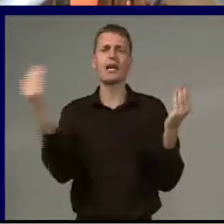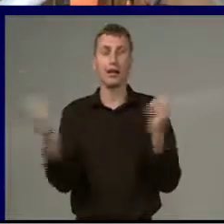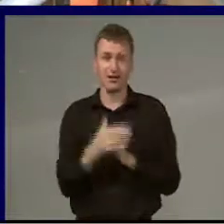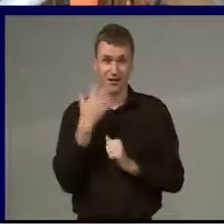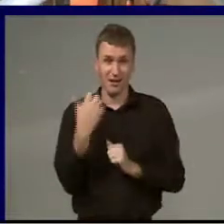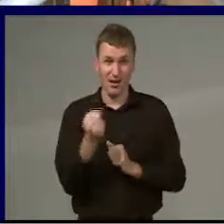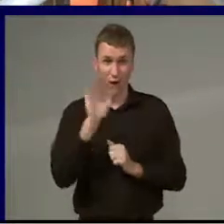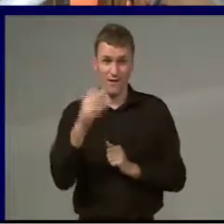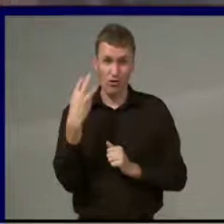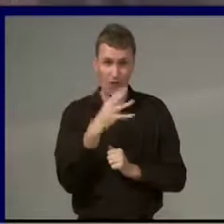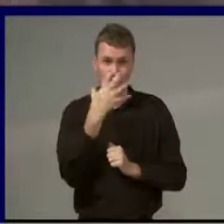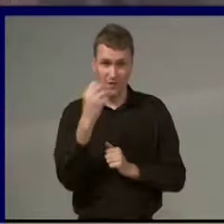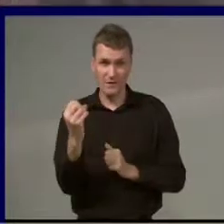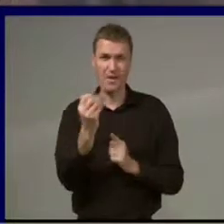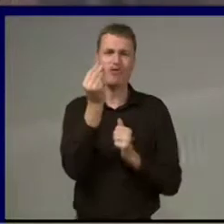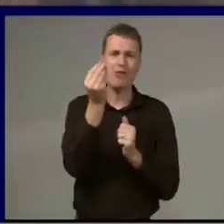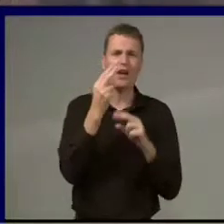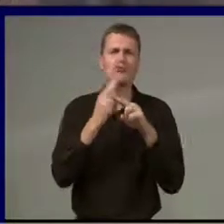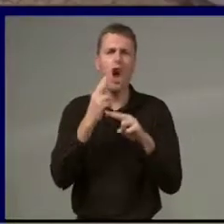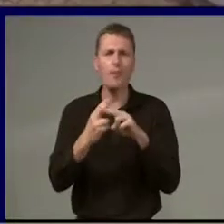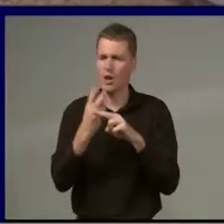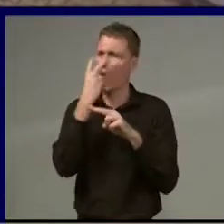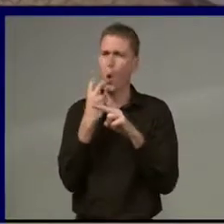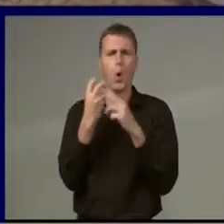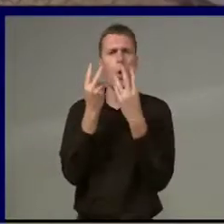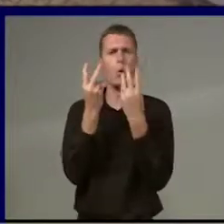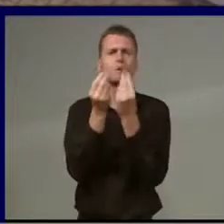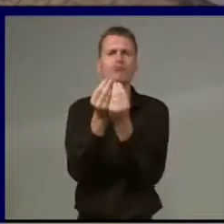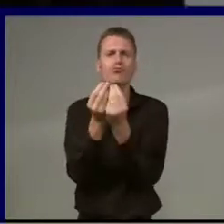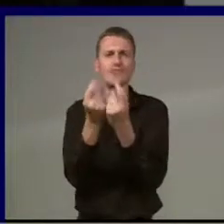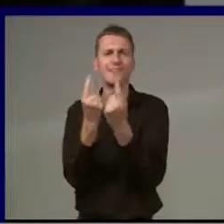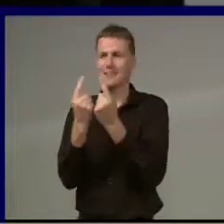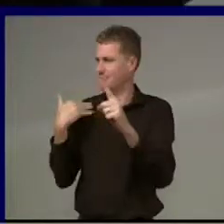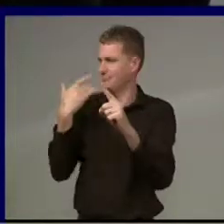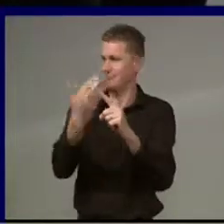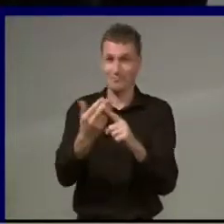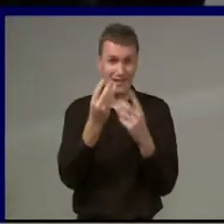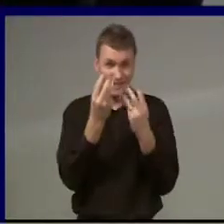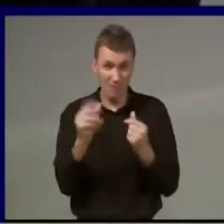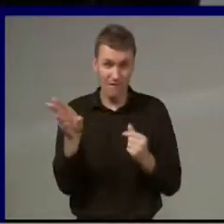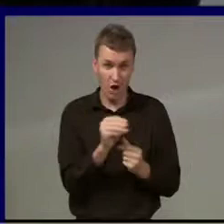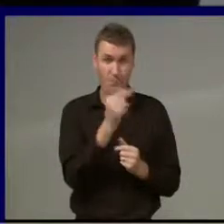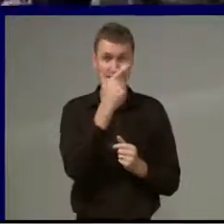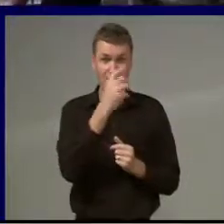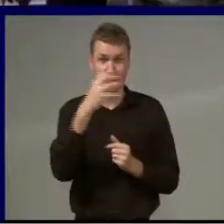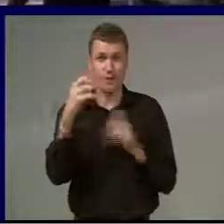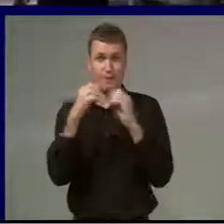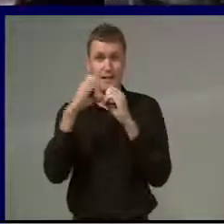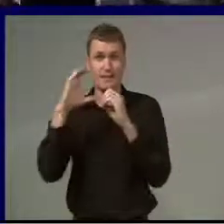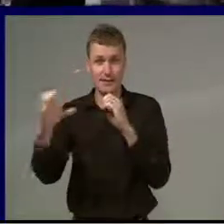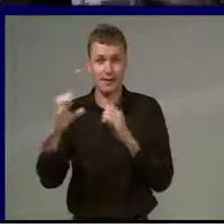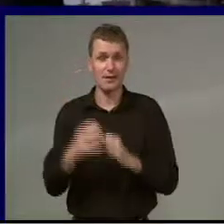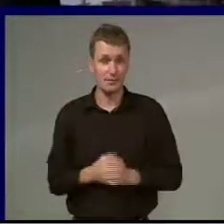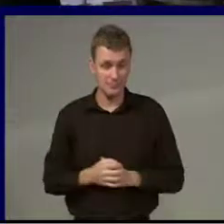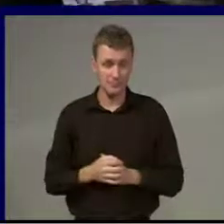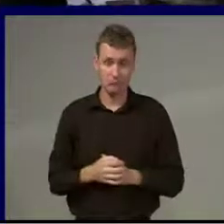and Roman artefacts, some of the display dates back to 7th century BC. The fact that we could bring